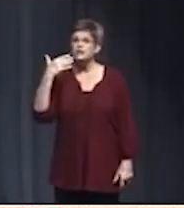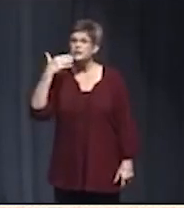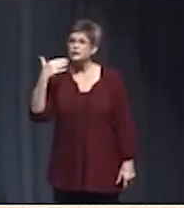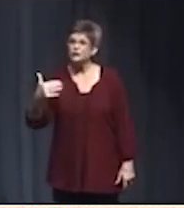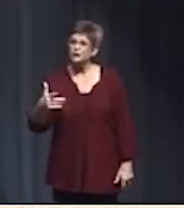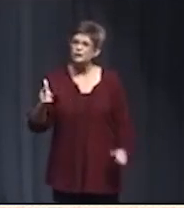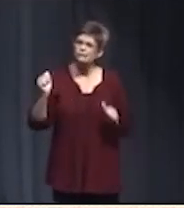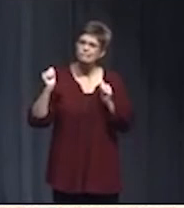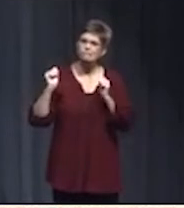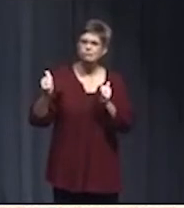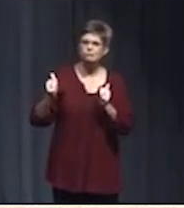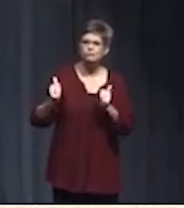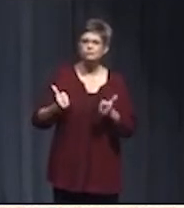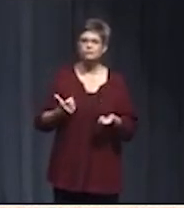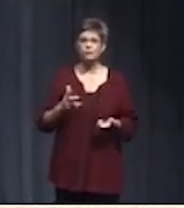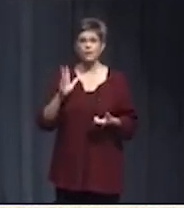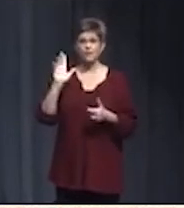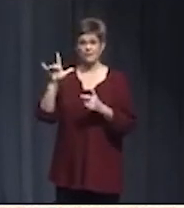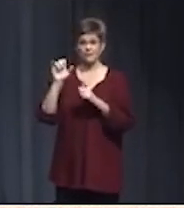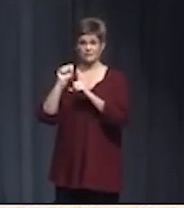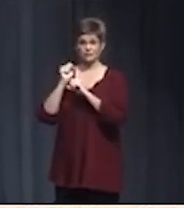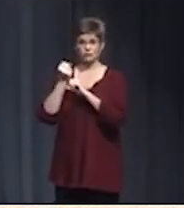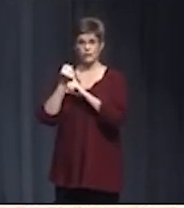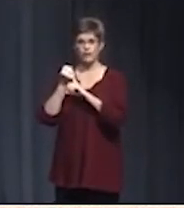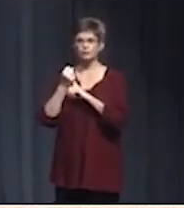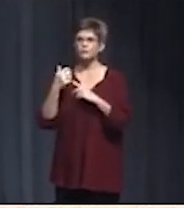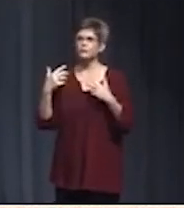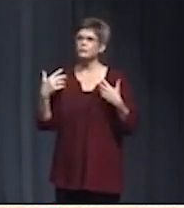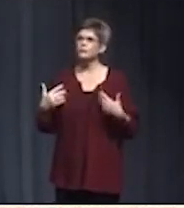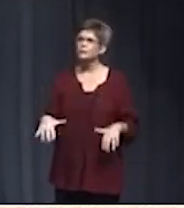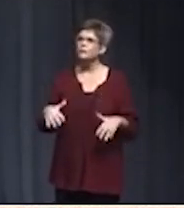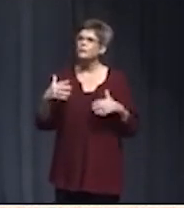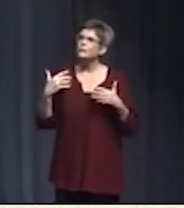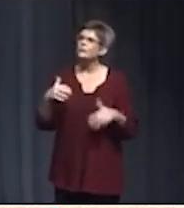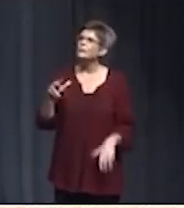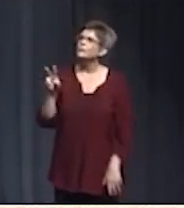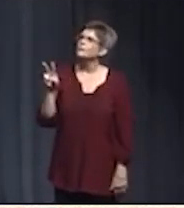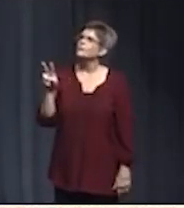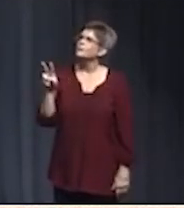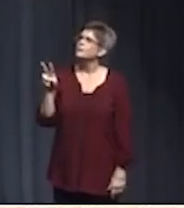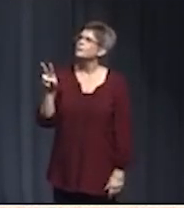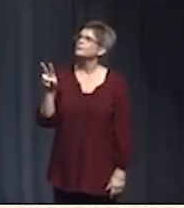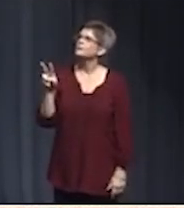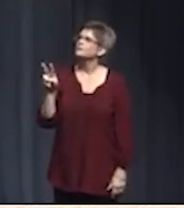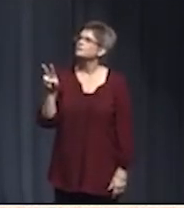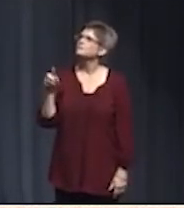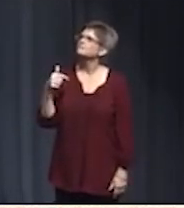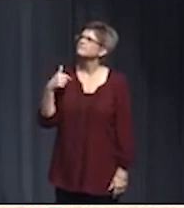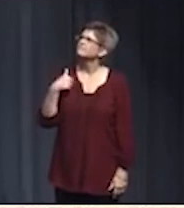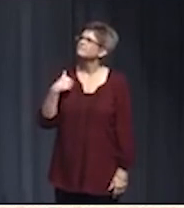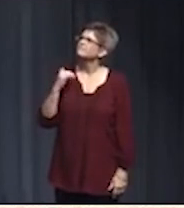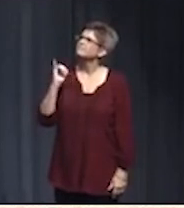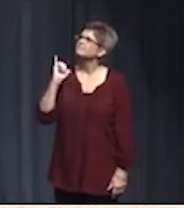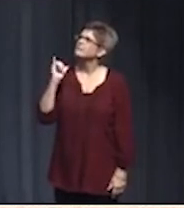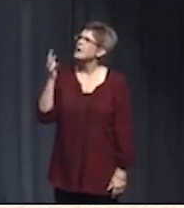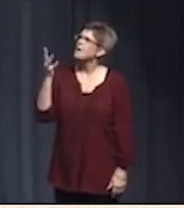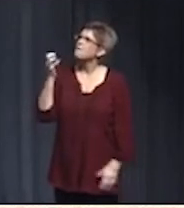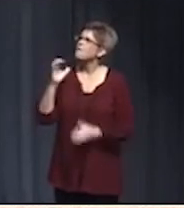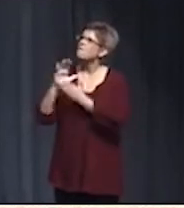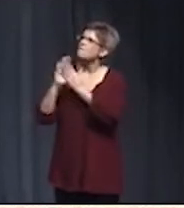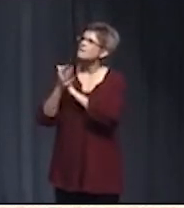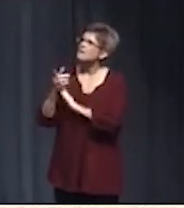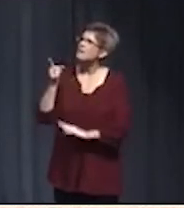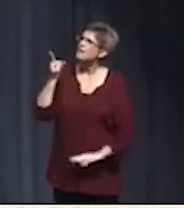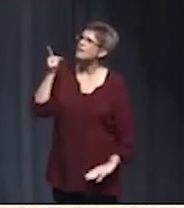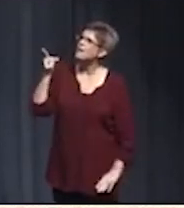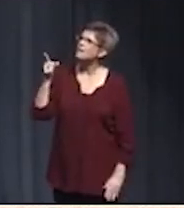we all look at that situation and go, I really want to be like my dad was growing up. He was a great dad, he's a good